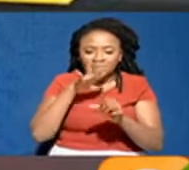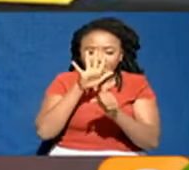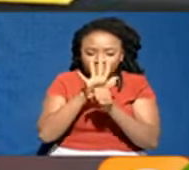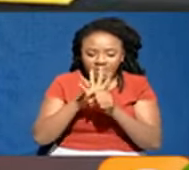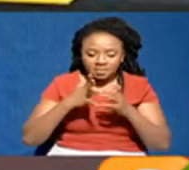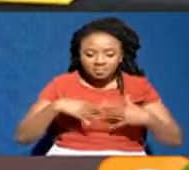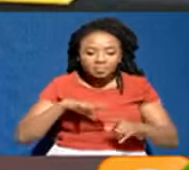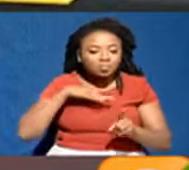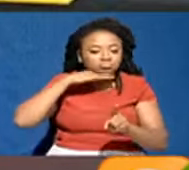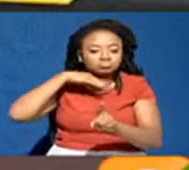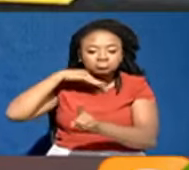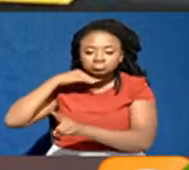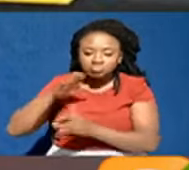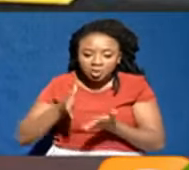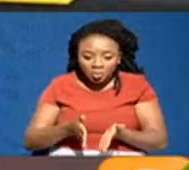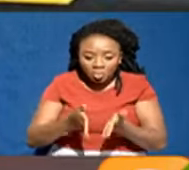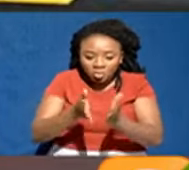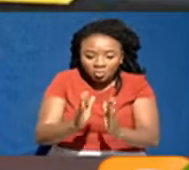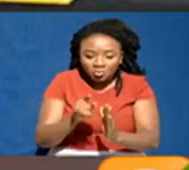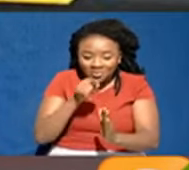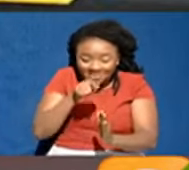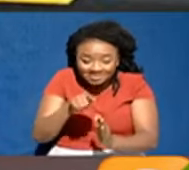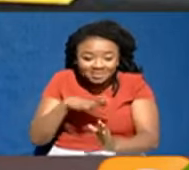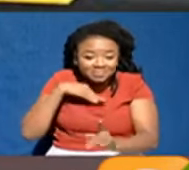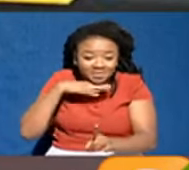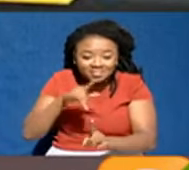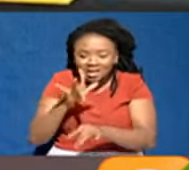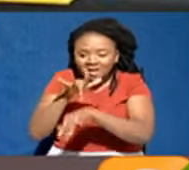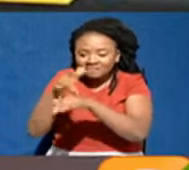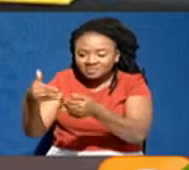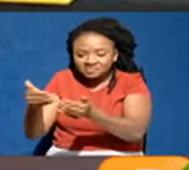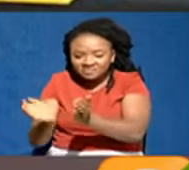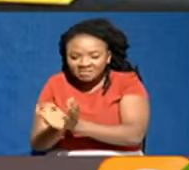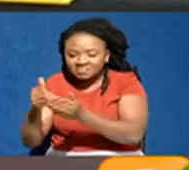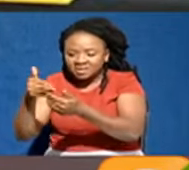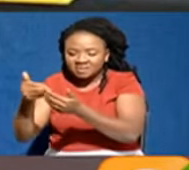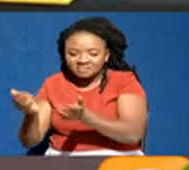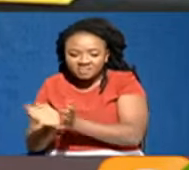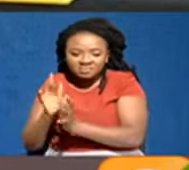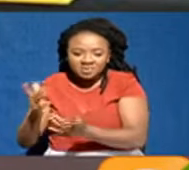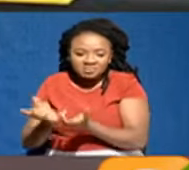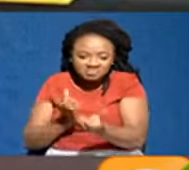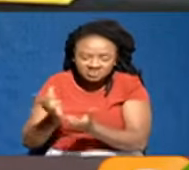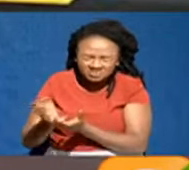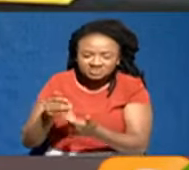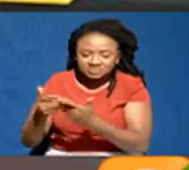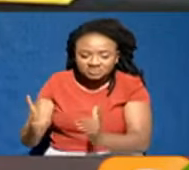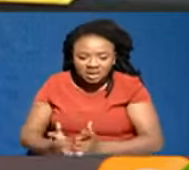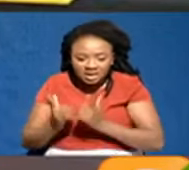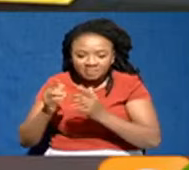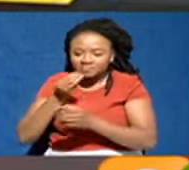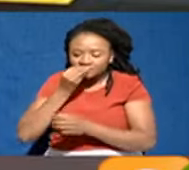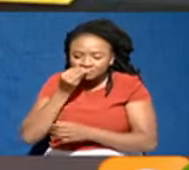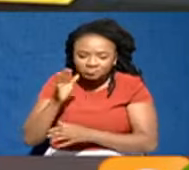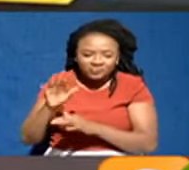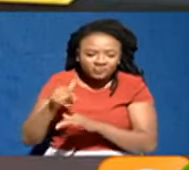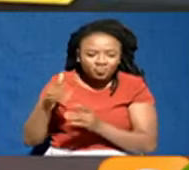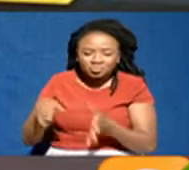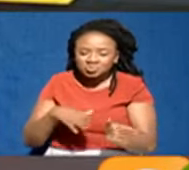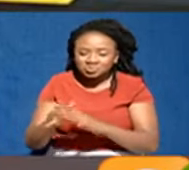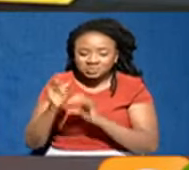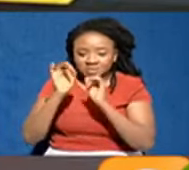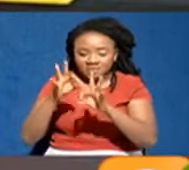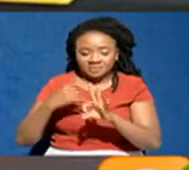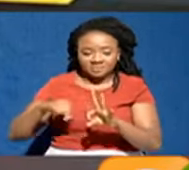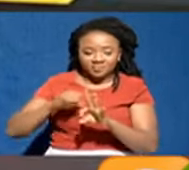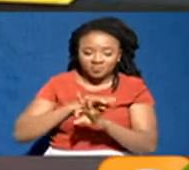has on the economy, on people's livelihoods. And if we are able to be able to come together from the media, from the government,